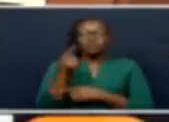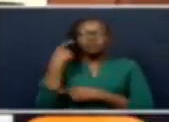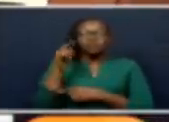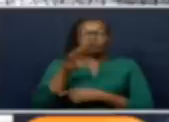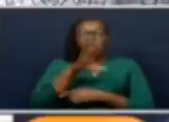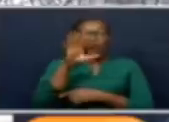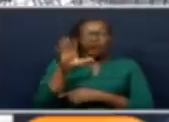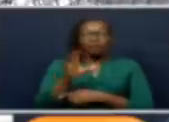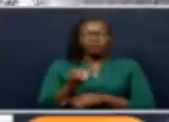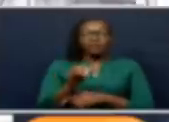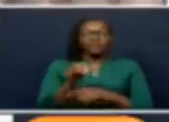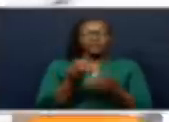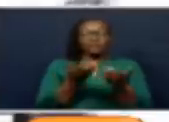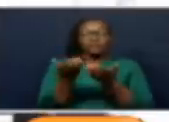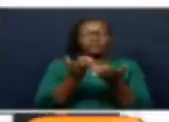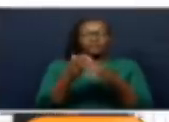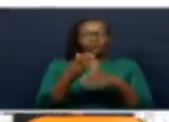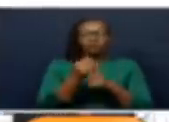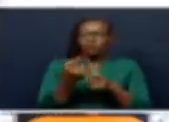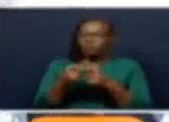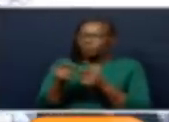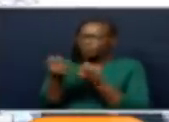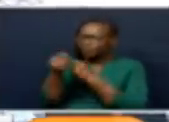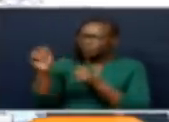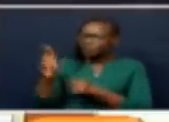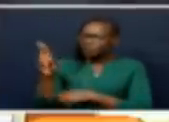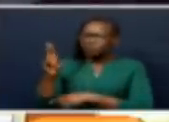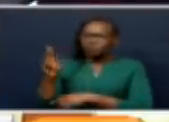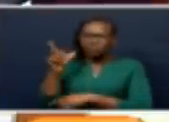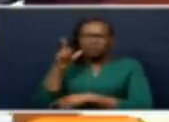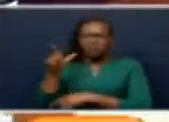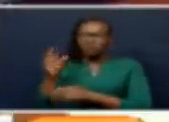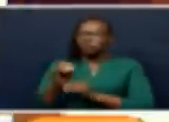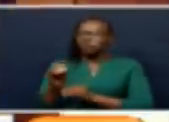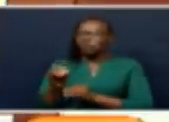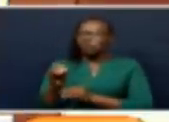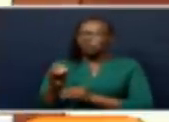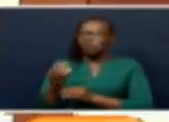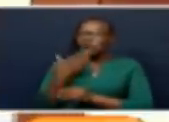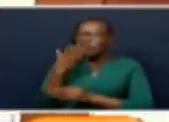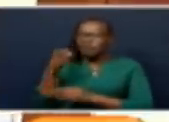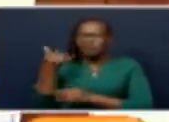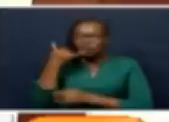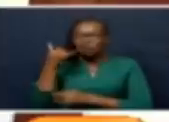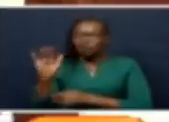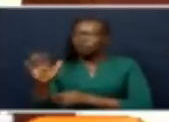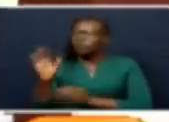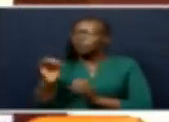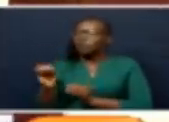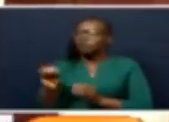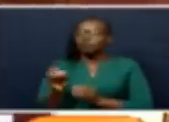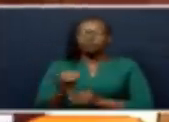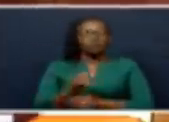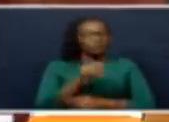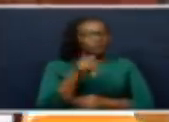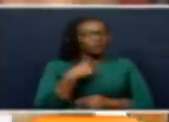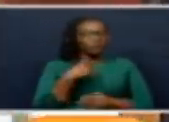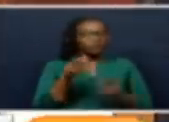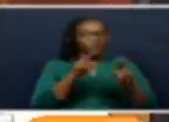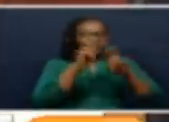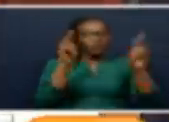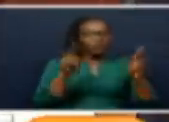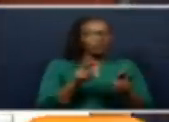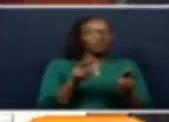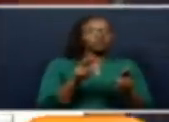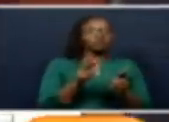And yet, the president won't take your call. He's supposed to call me and ask him, Francis. I'm the vice president of the International Trade Union Confederation with an